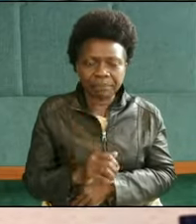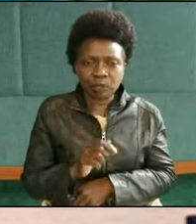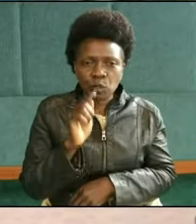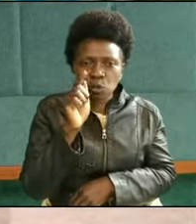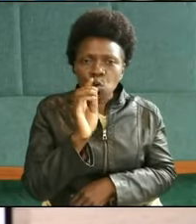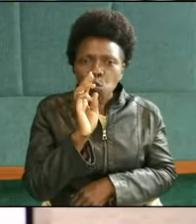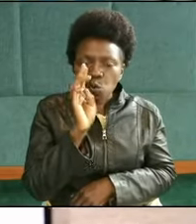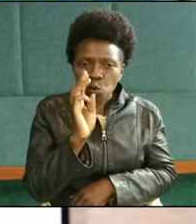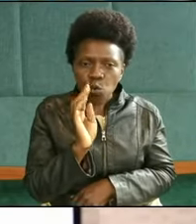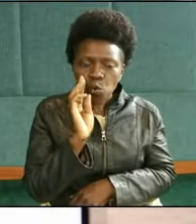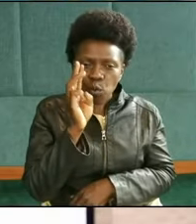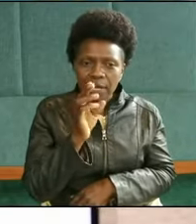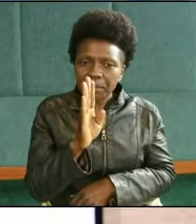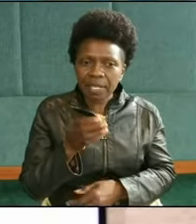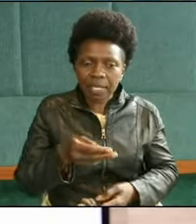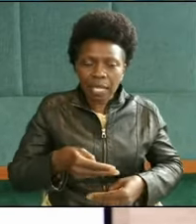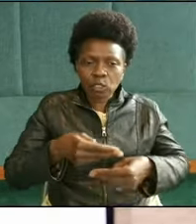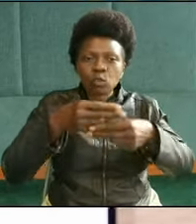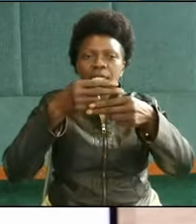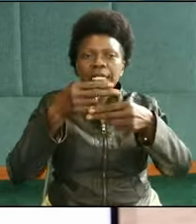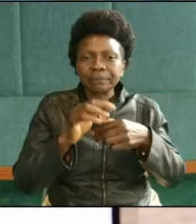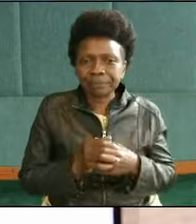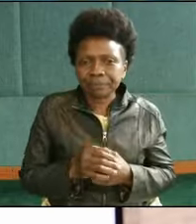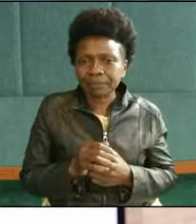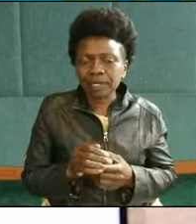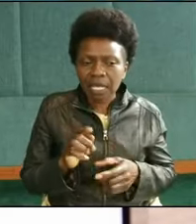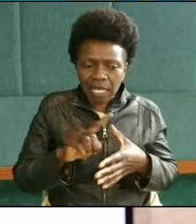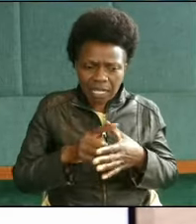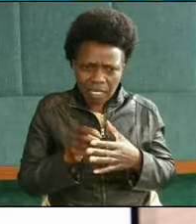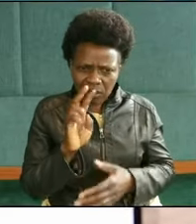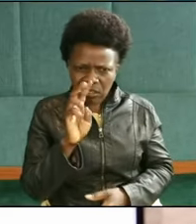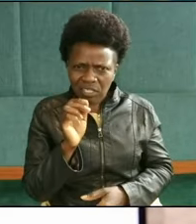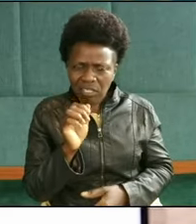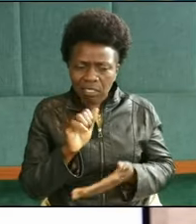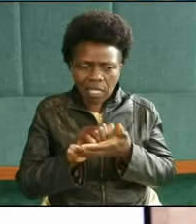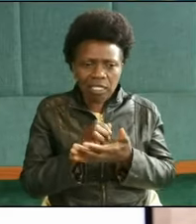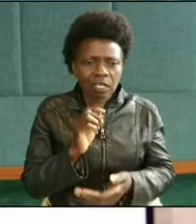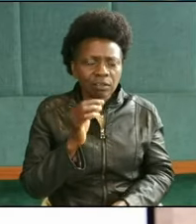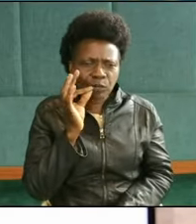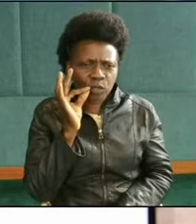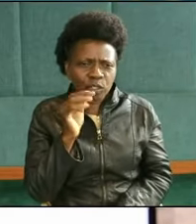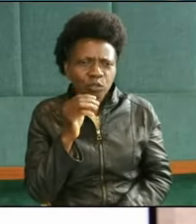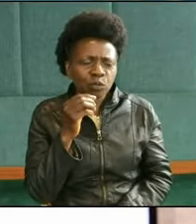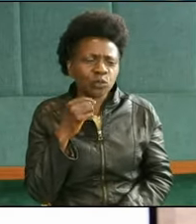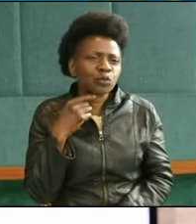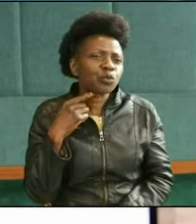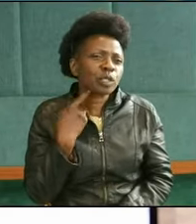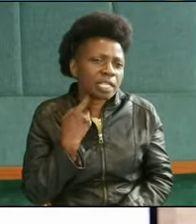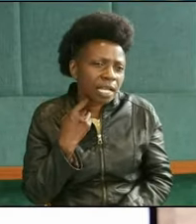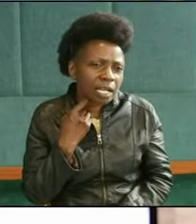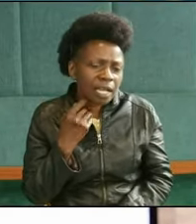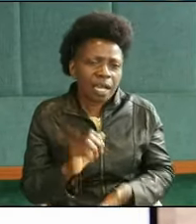You will be exalted. And again, he sees that the fruit is sweet and the snake is